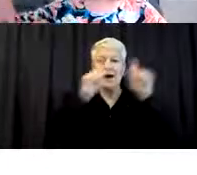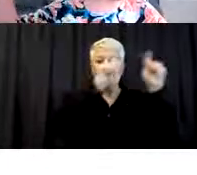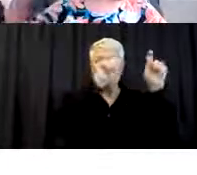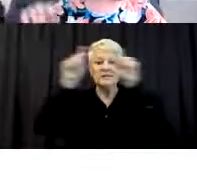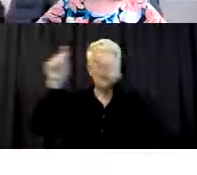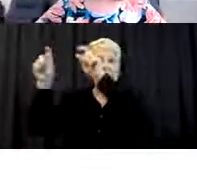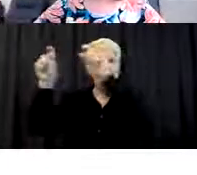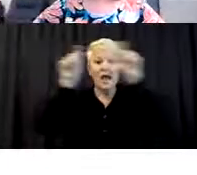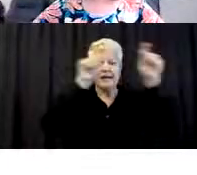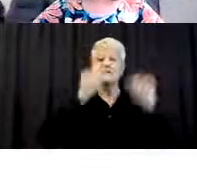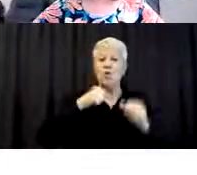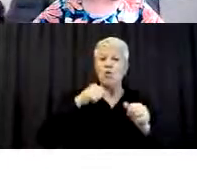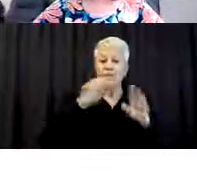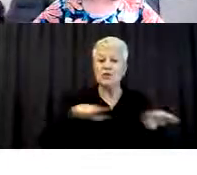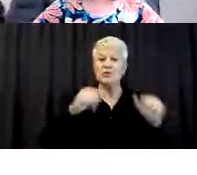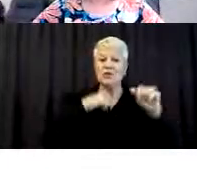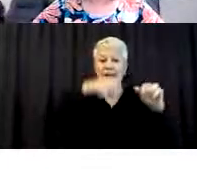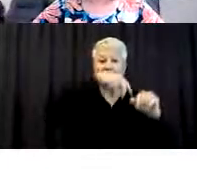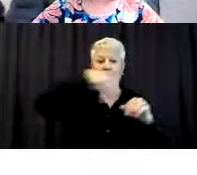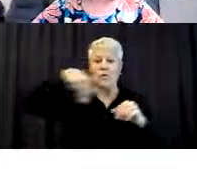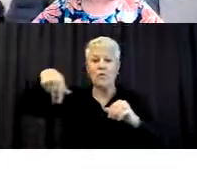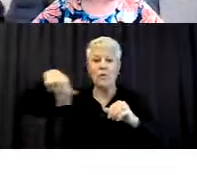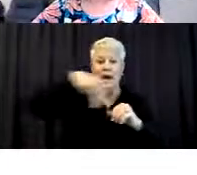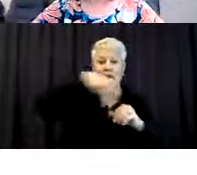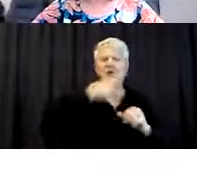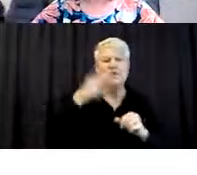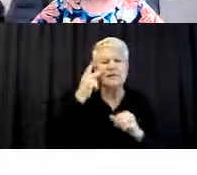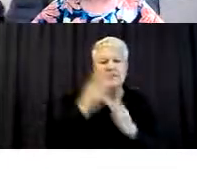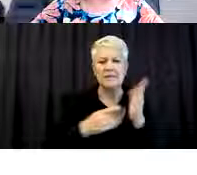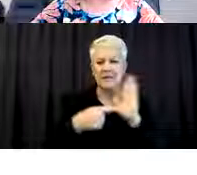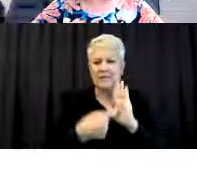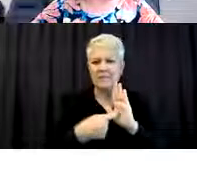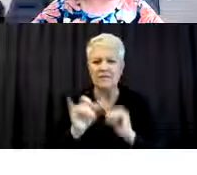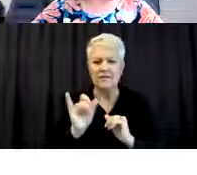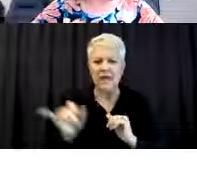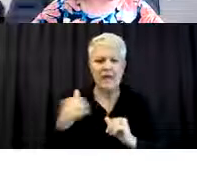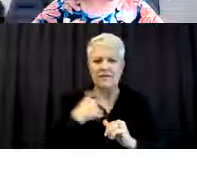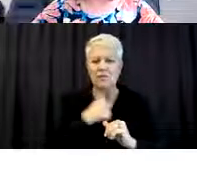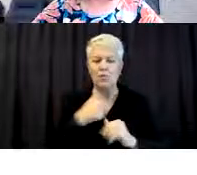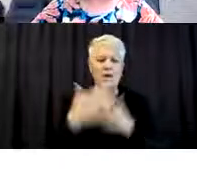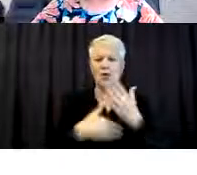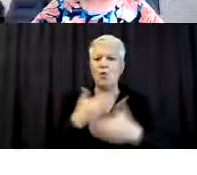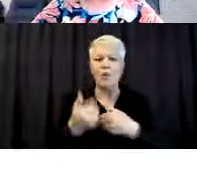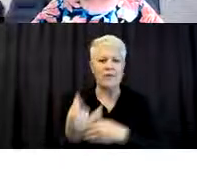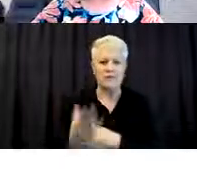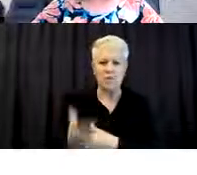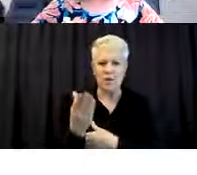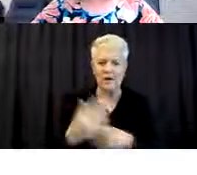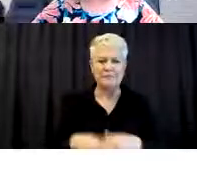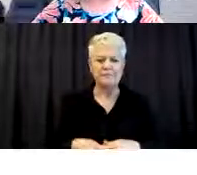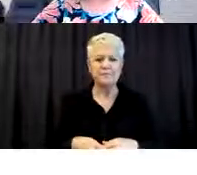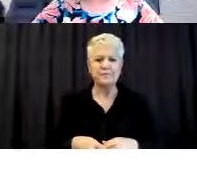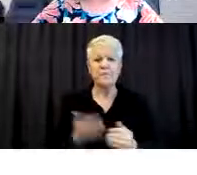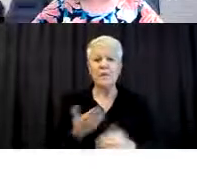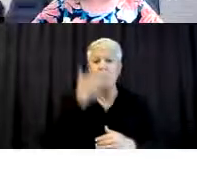that children are able to actually move around. And you will see some examples of that as we go throughout the morning. In the